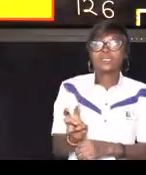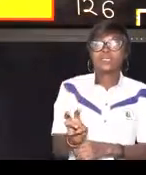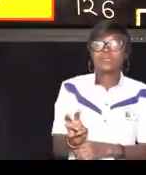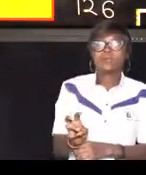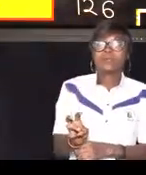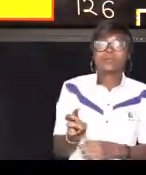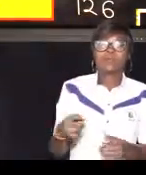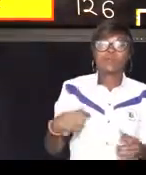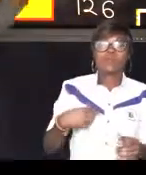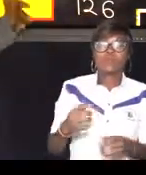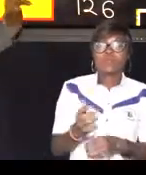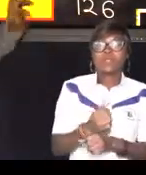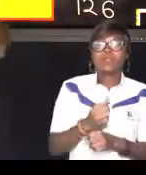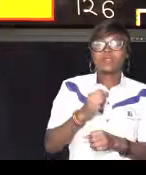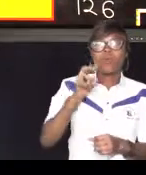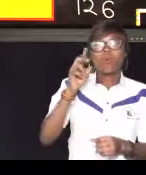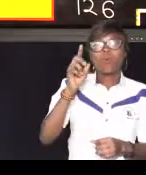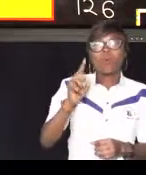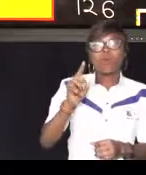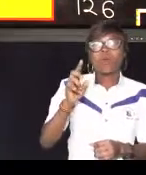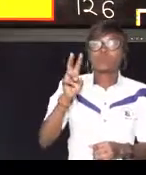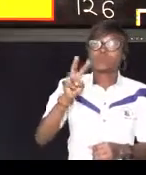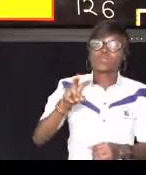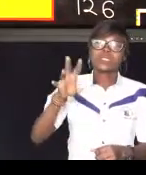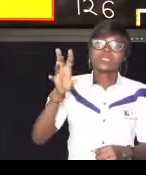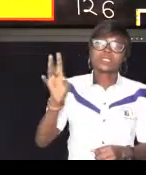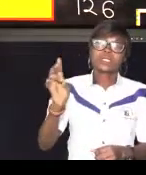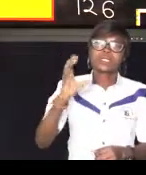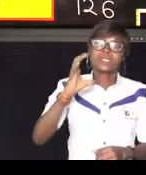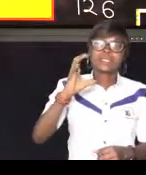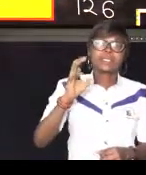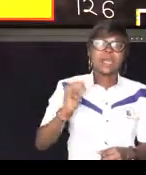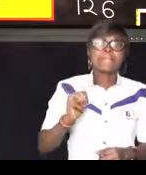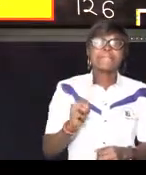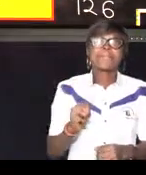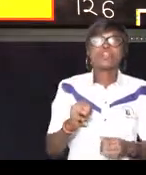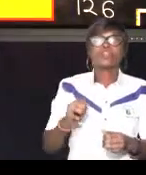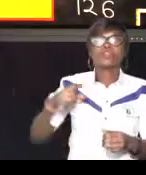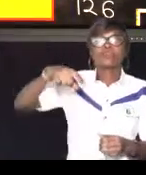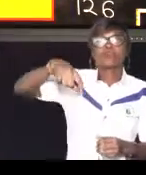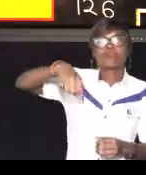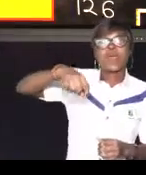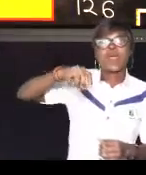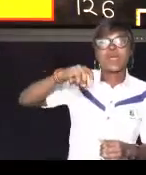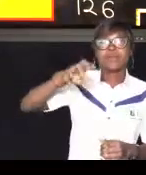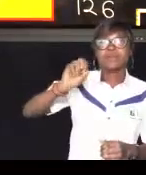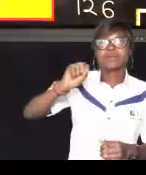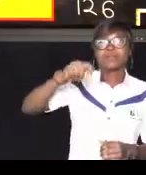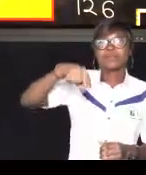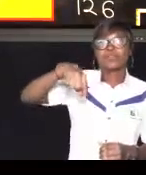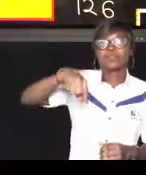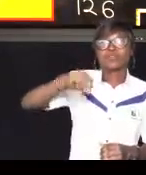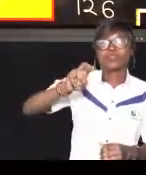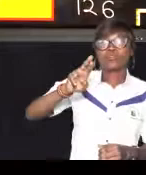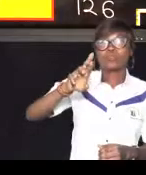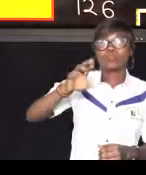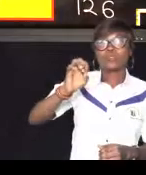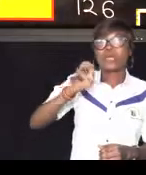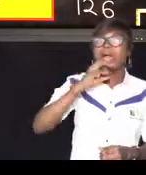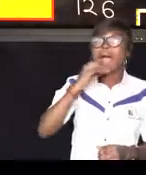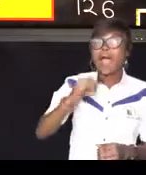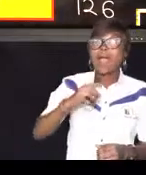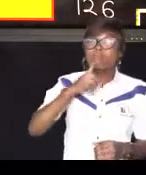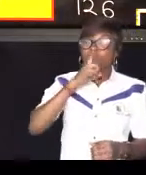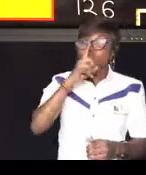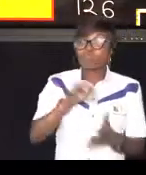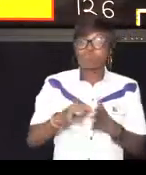this one is in centimeters, then that will be 126 centimeters squares. But I'm sure that you have done a lot of